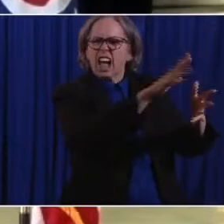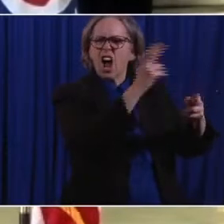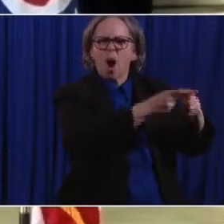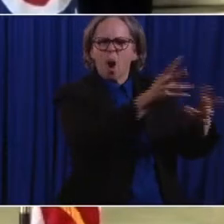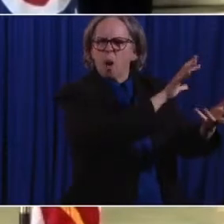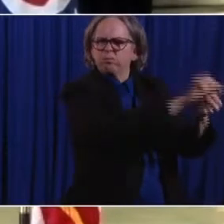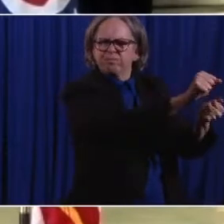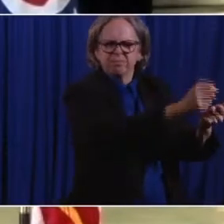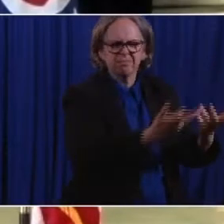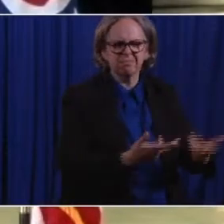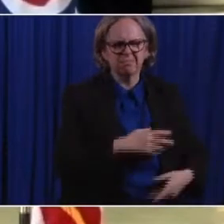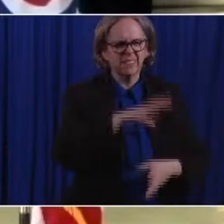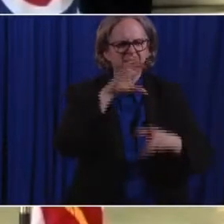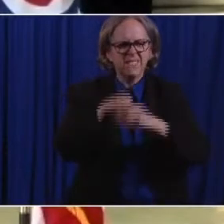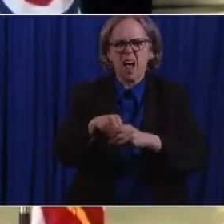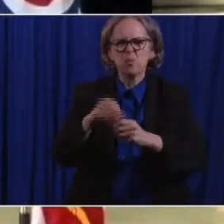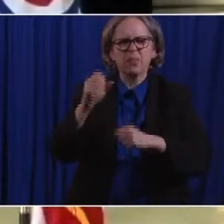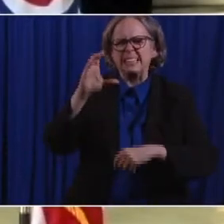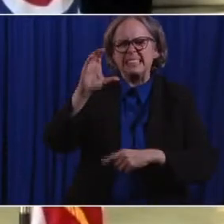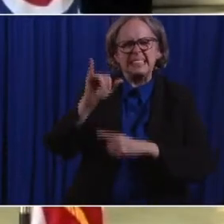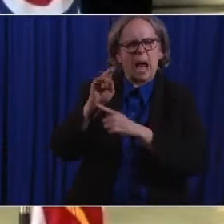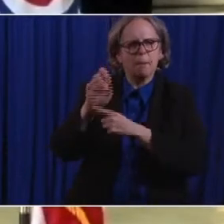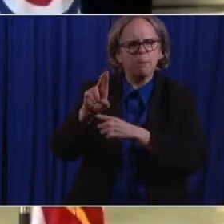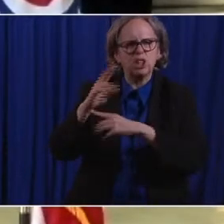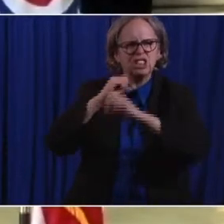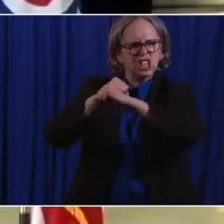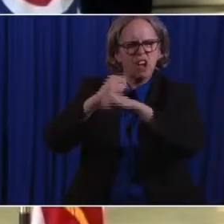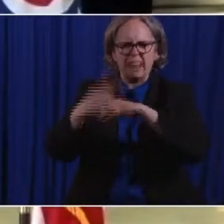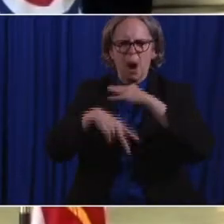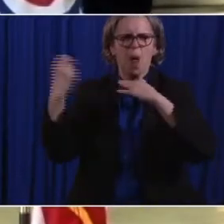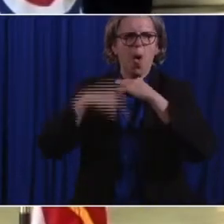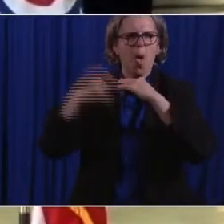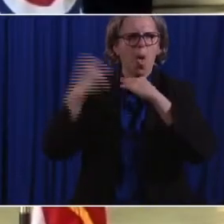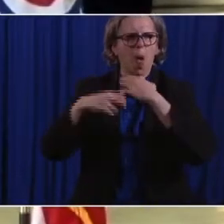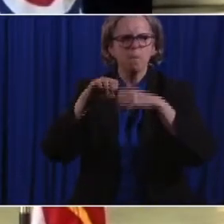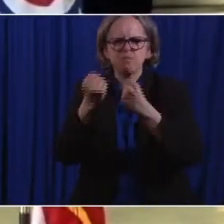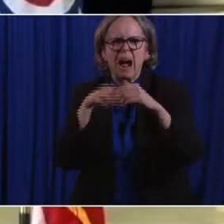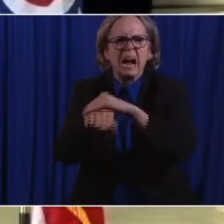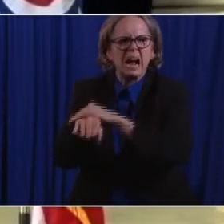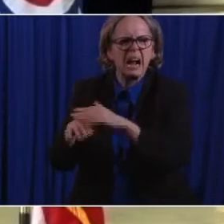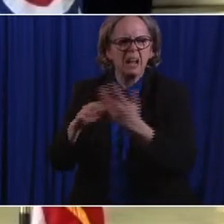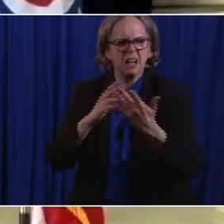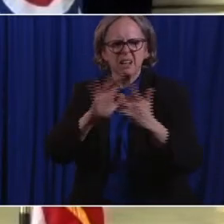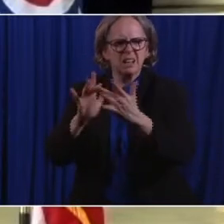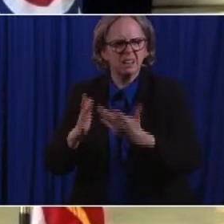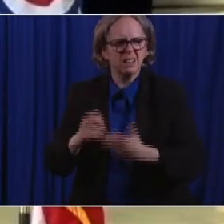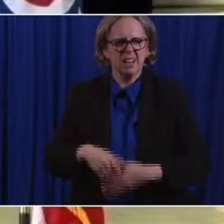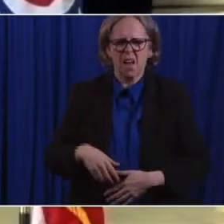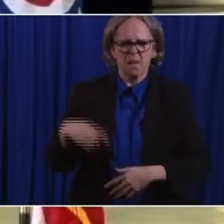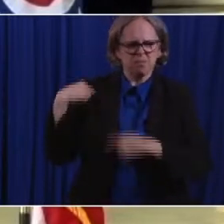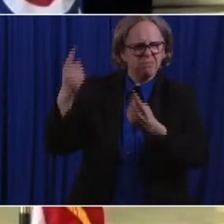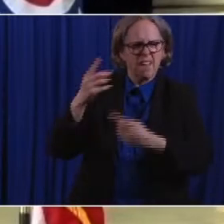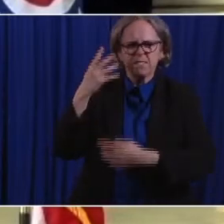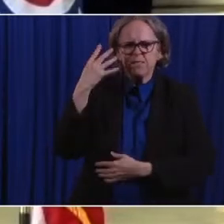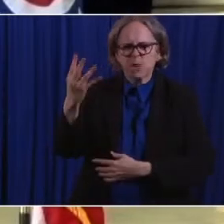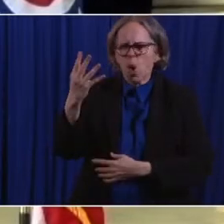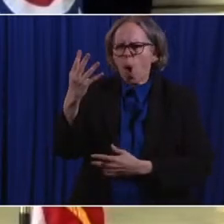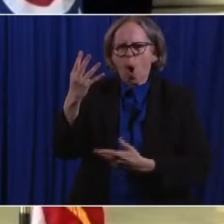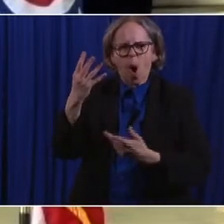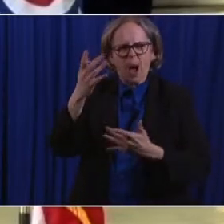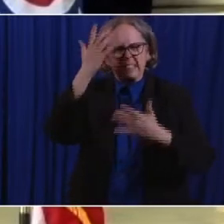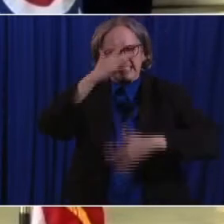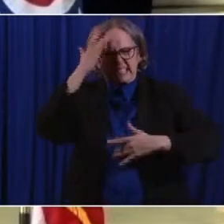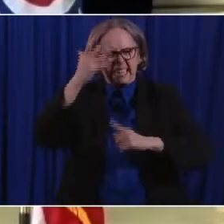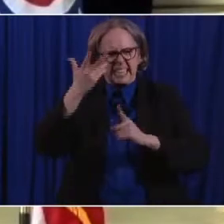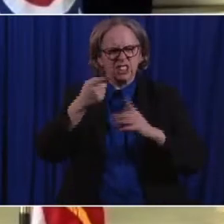to China. There have been 4 communicable diseases that have come from